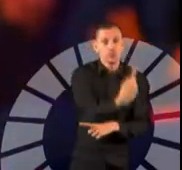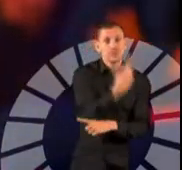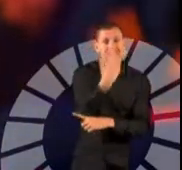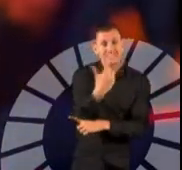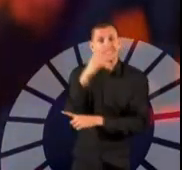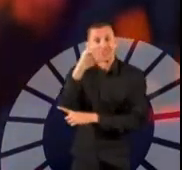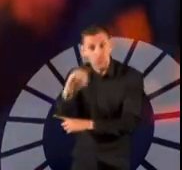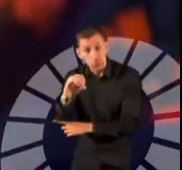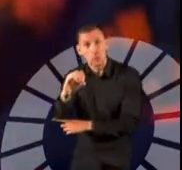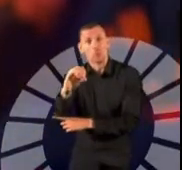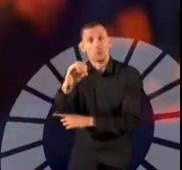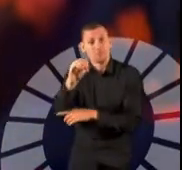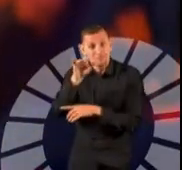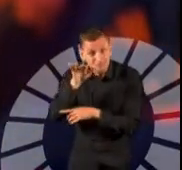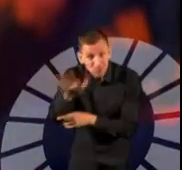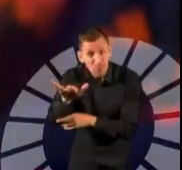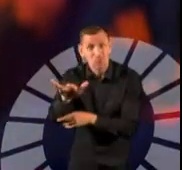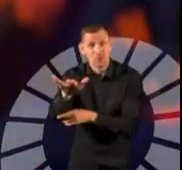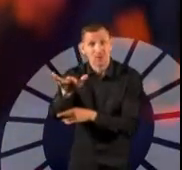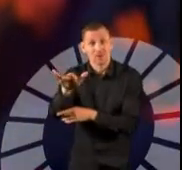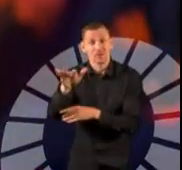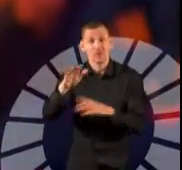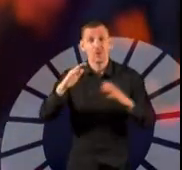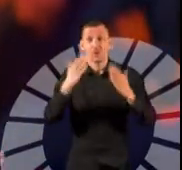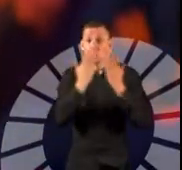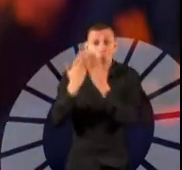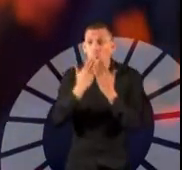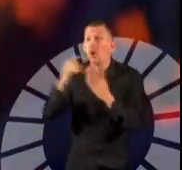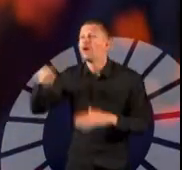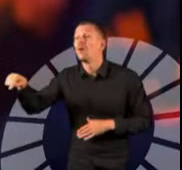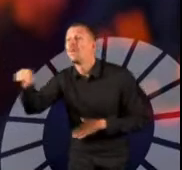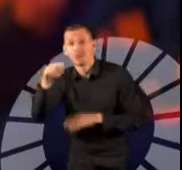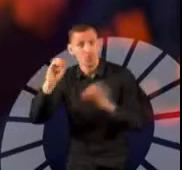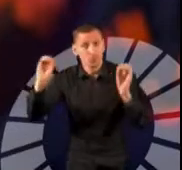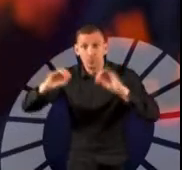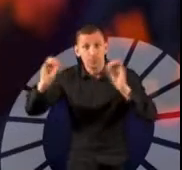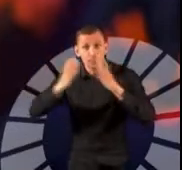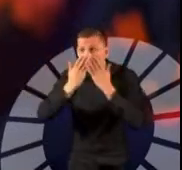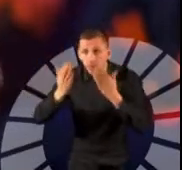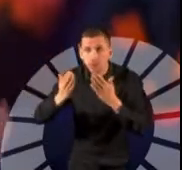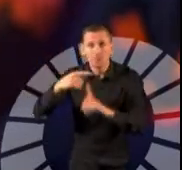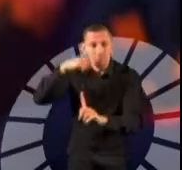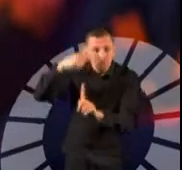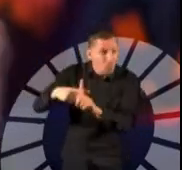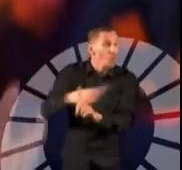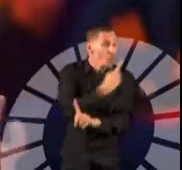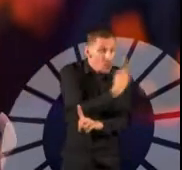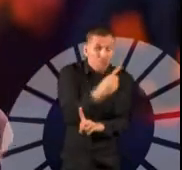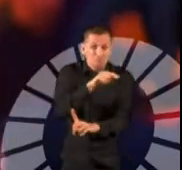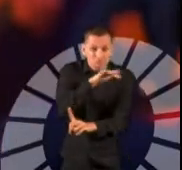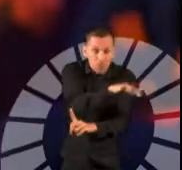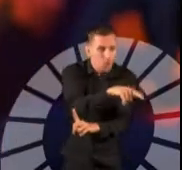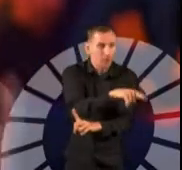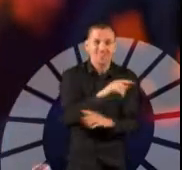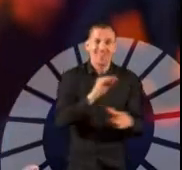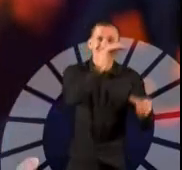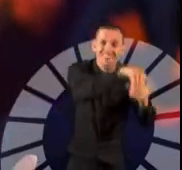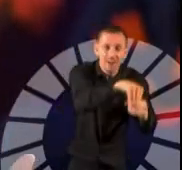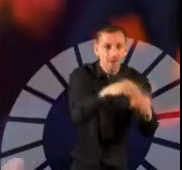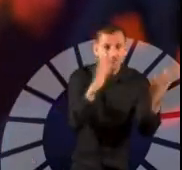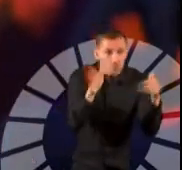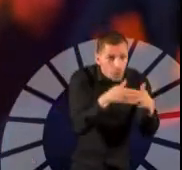are already out of school. So public policies and all the international partners pay